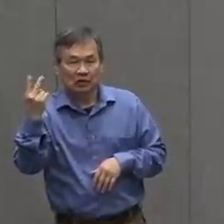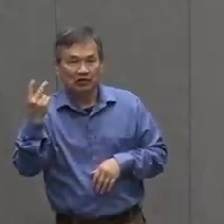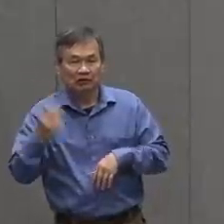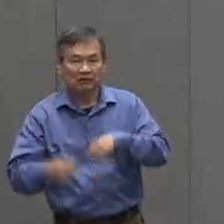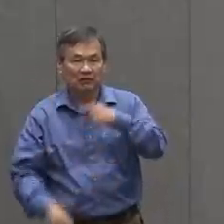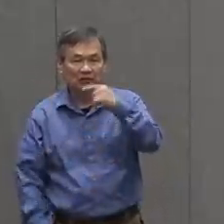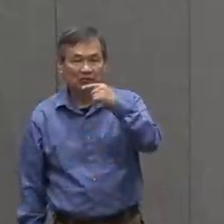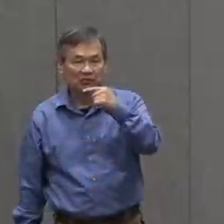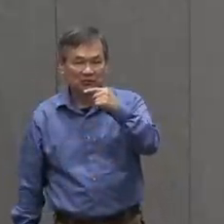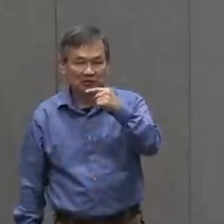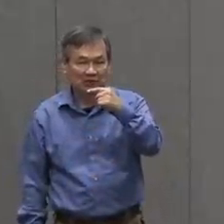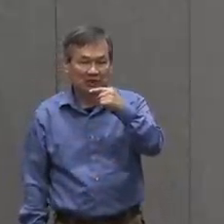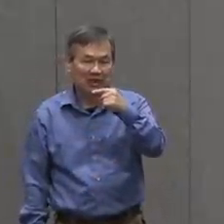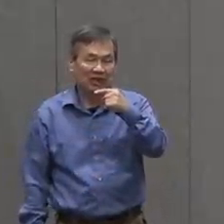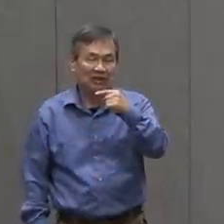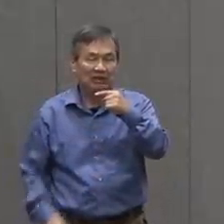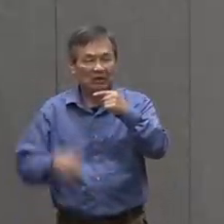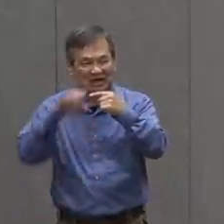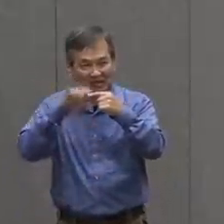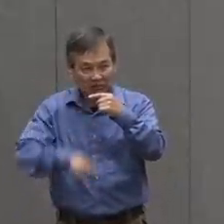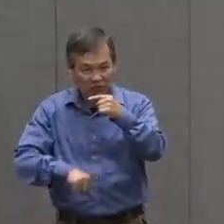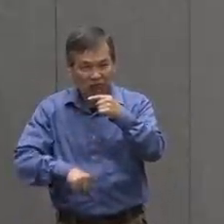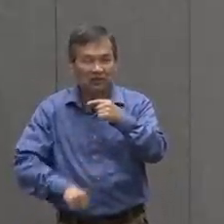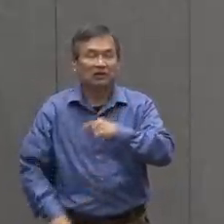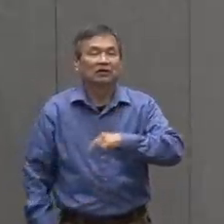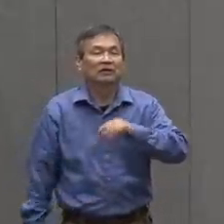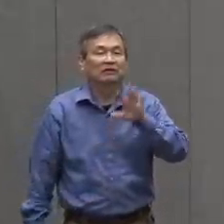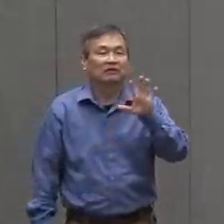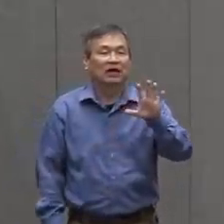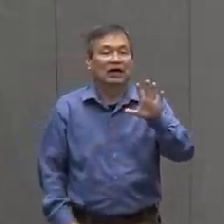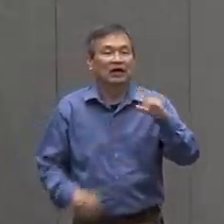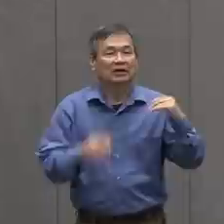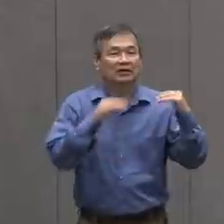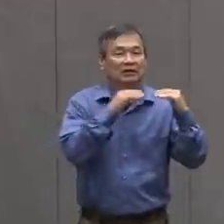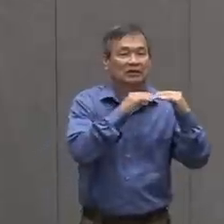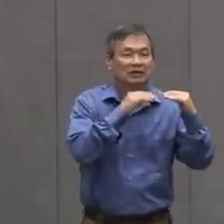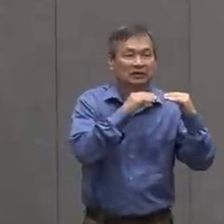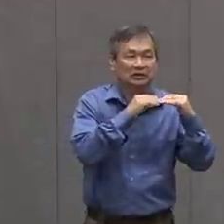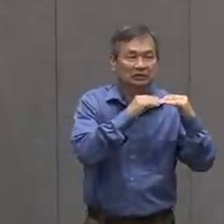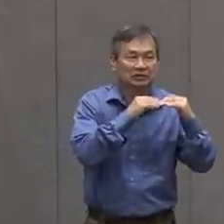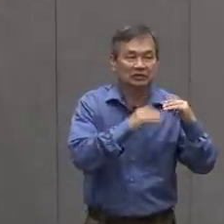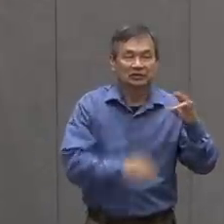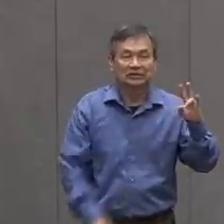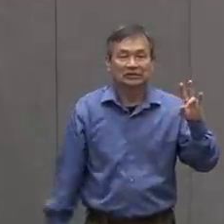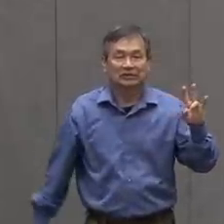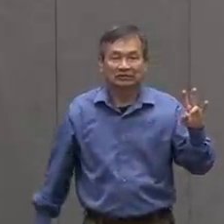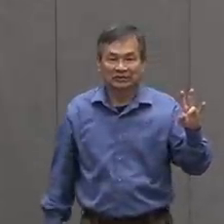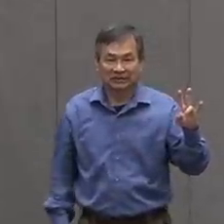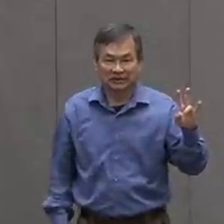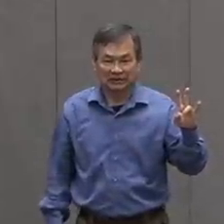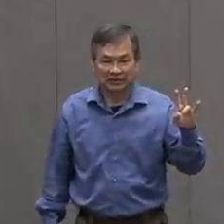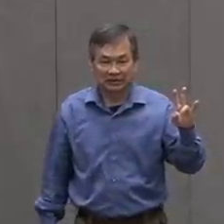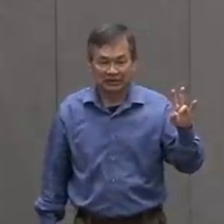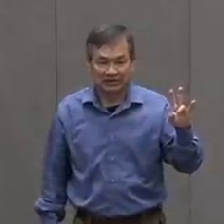12 take away 5 equals 7.